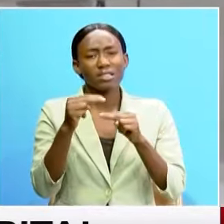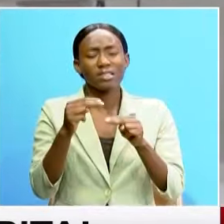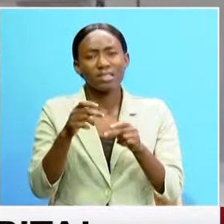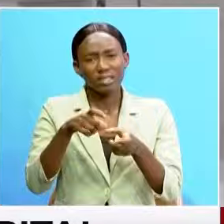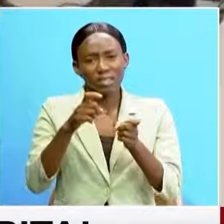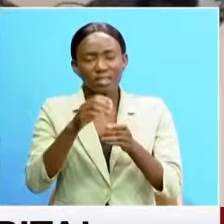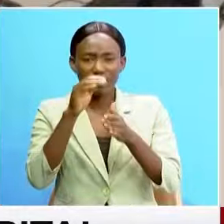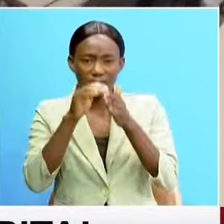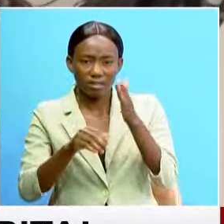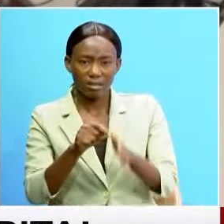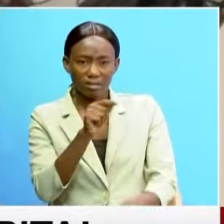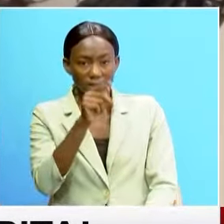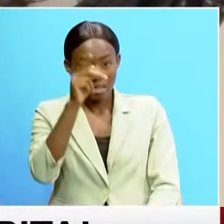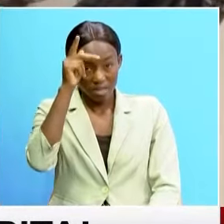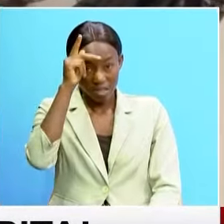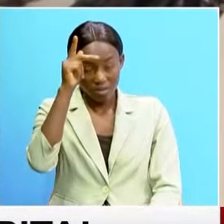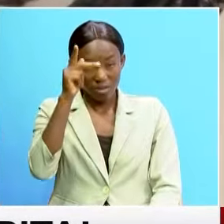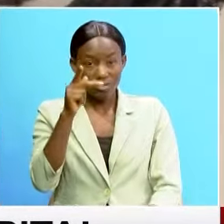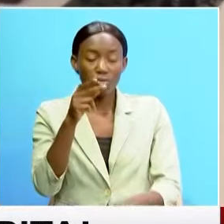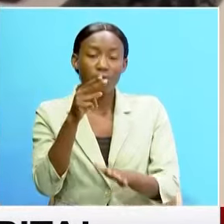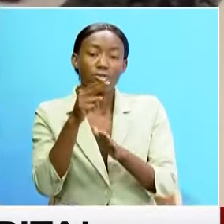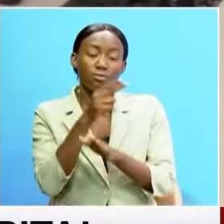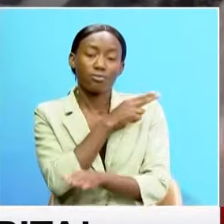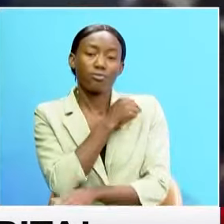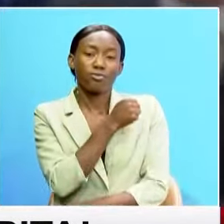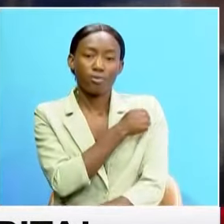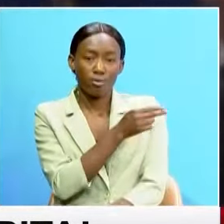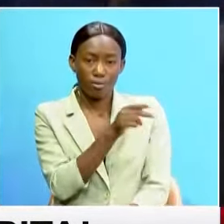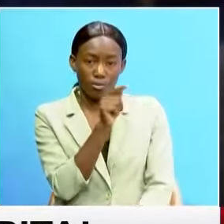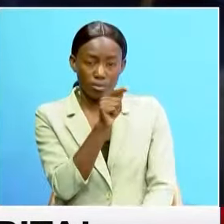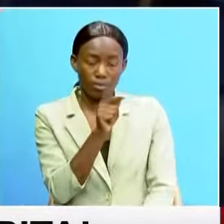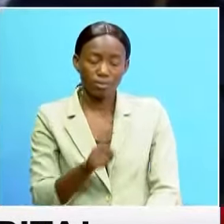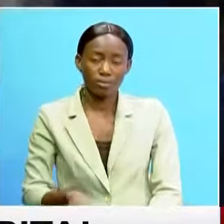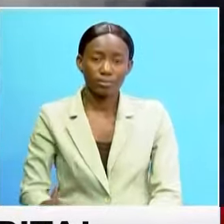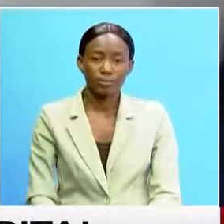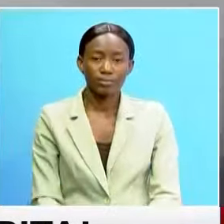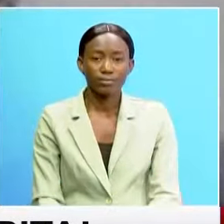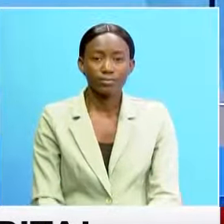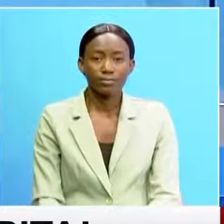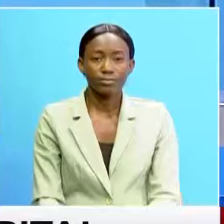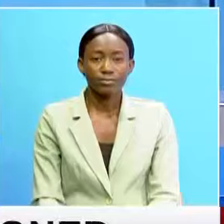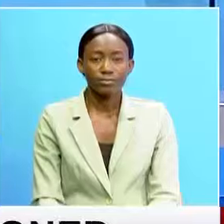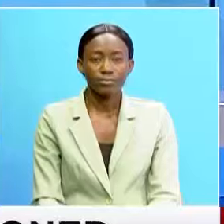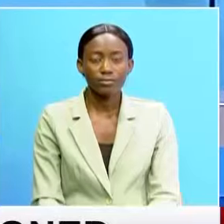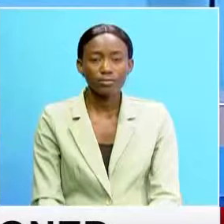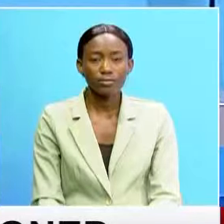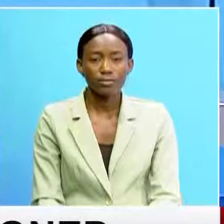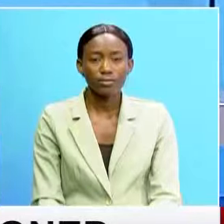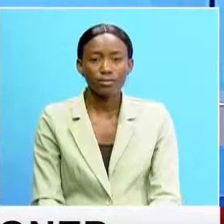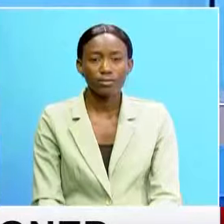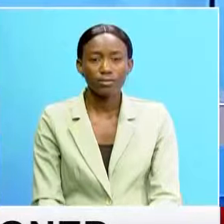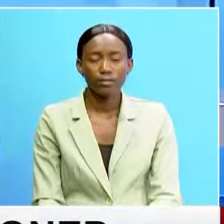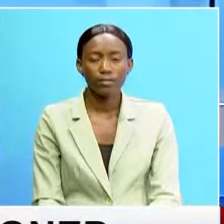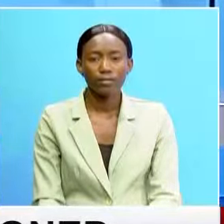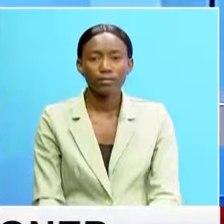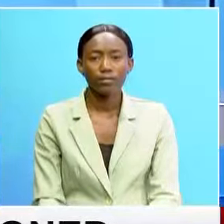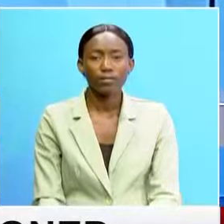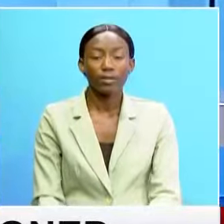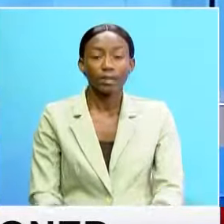Teaching Hospital. Mtalekani for Zanis News in Kitwe, Copperbelt Province. In a